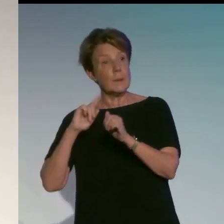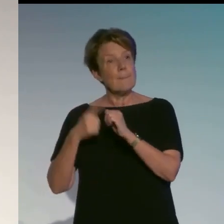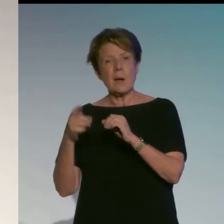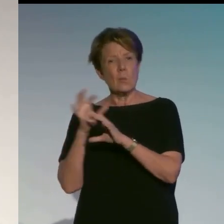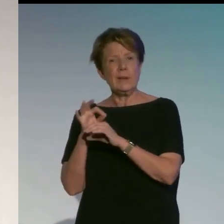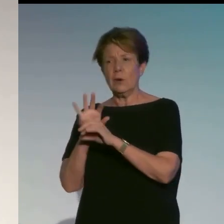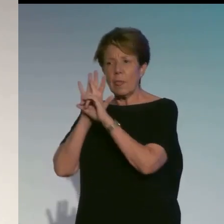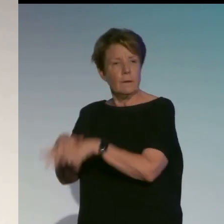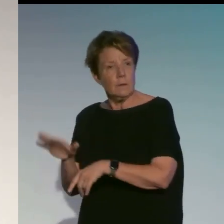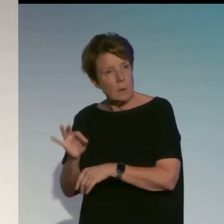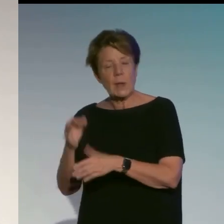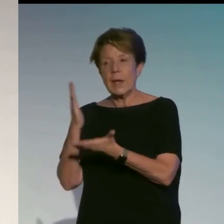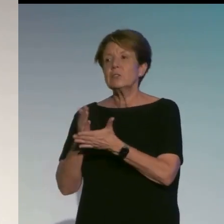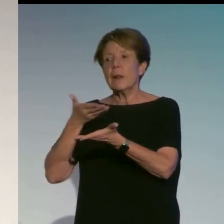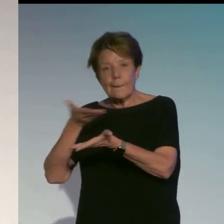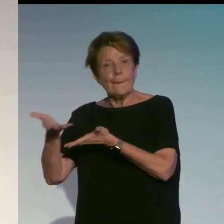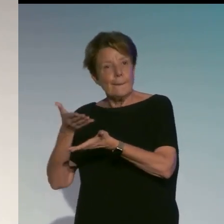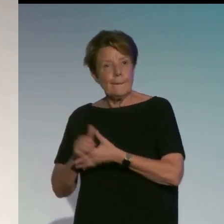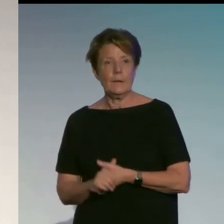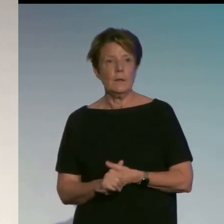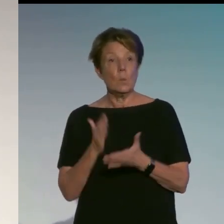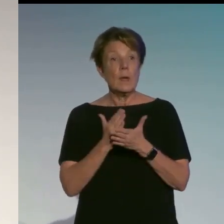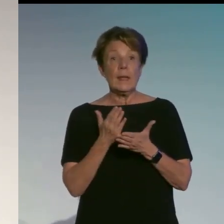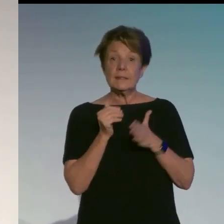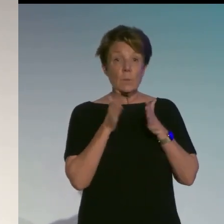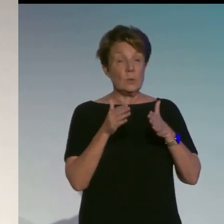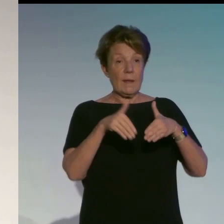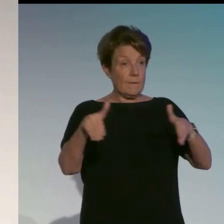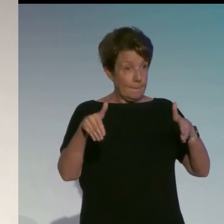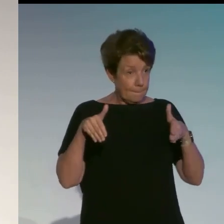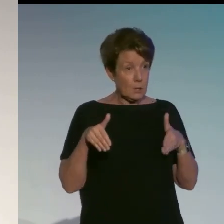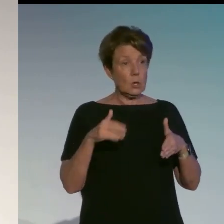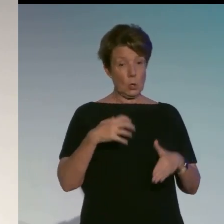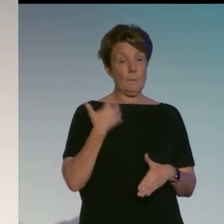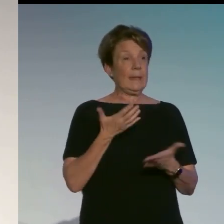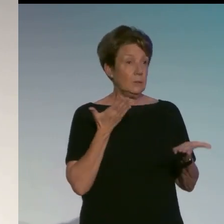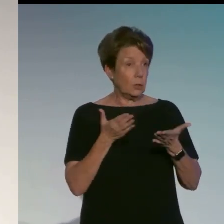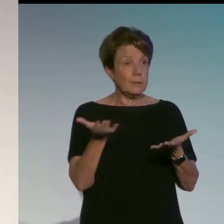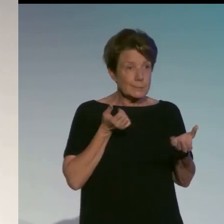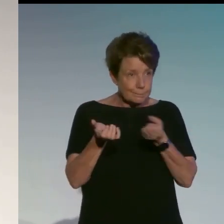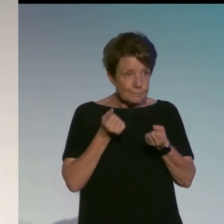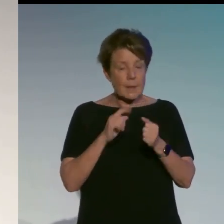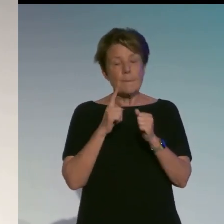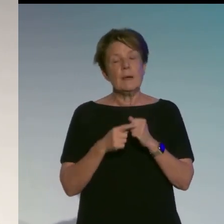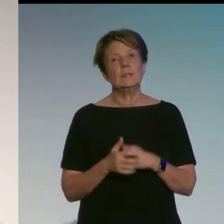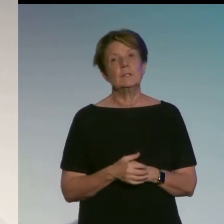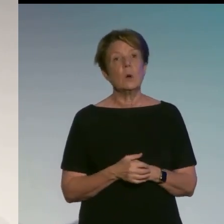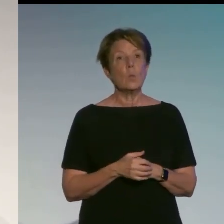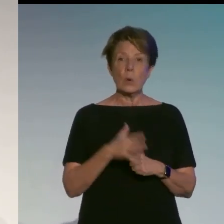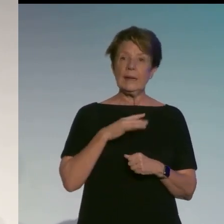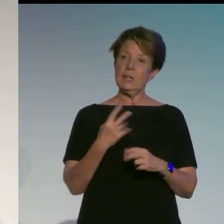we provide an impartial, independent advocacy, complaint service where we need to be seen to